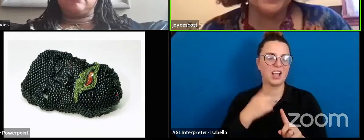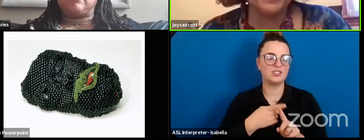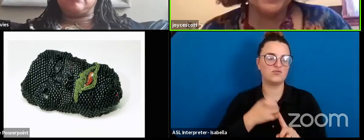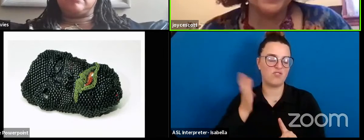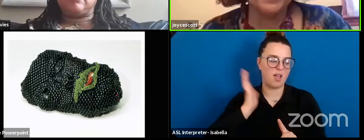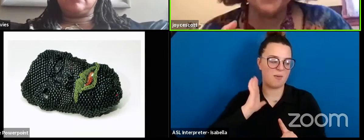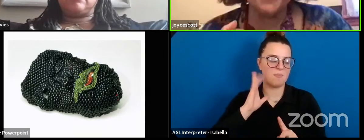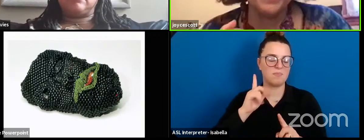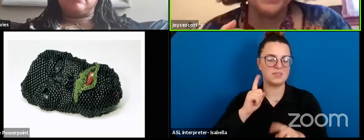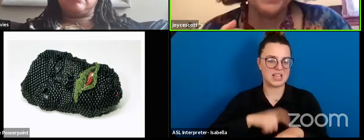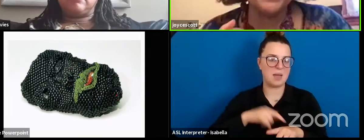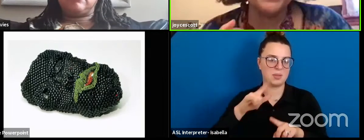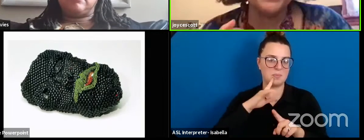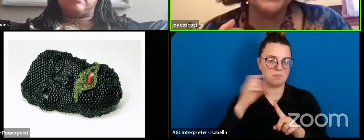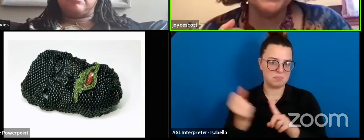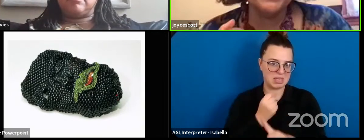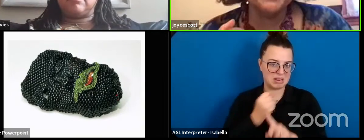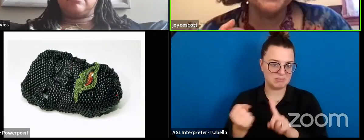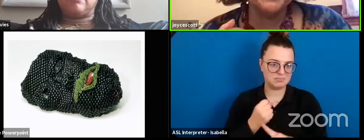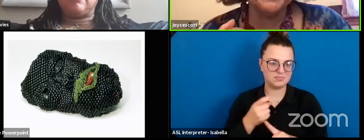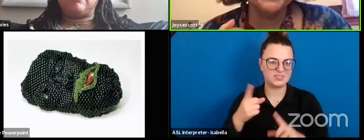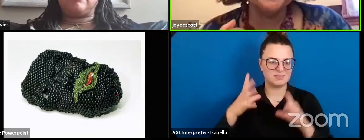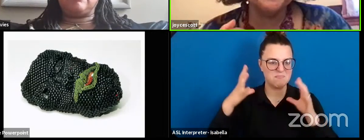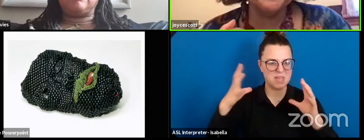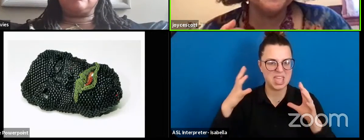Museum. It's big like a watermelon.